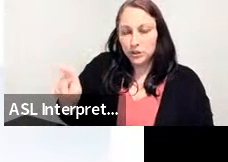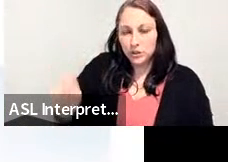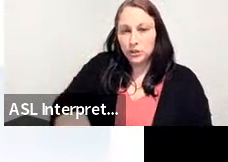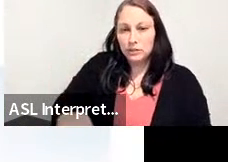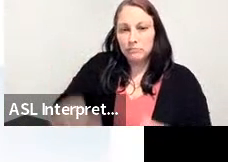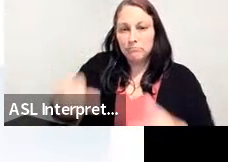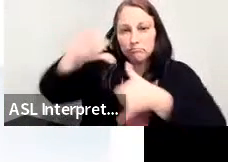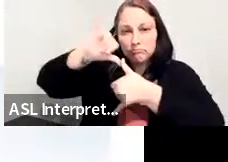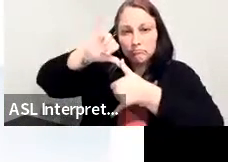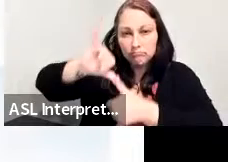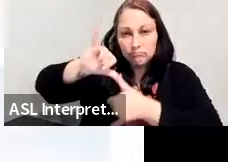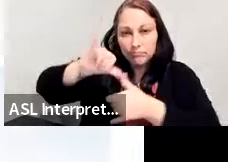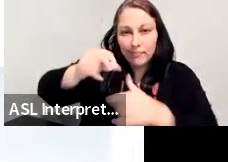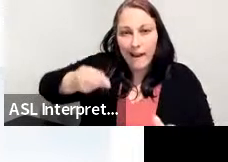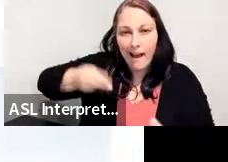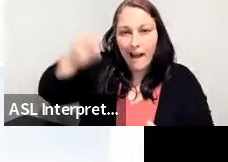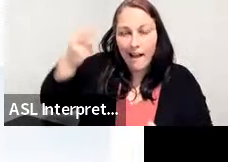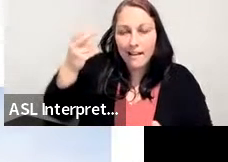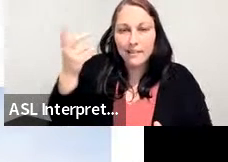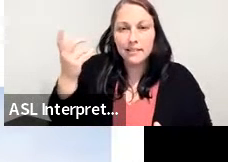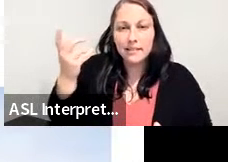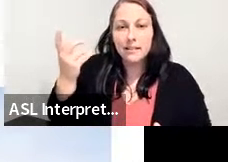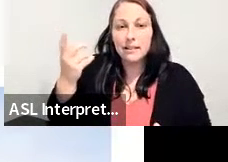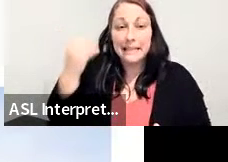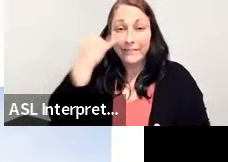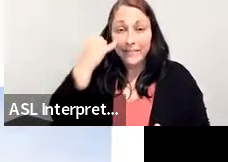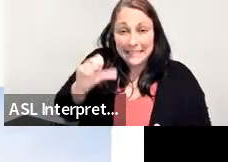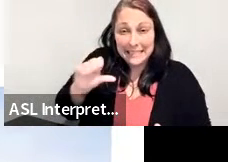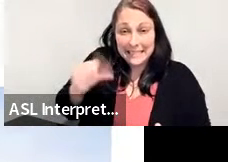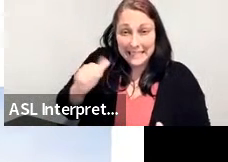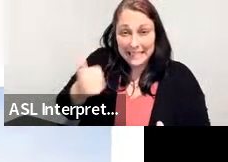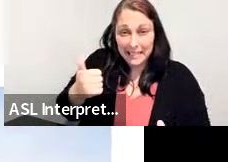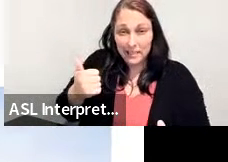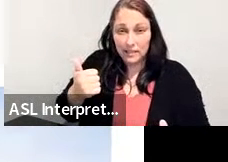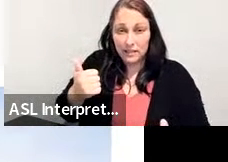to the ceilings on the 10 residential floors?